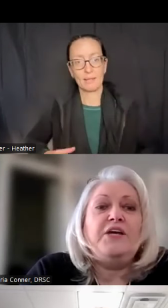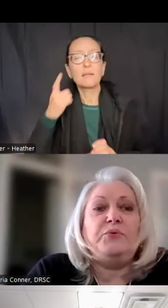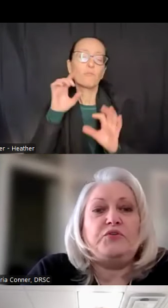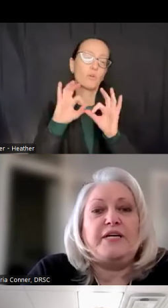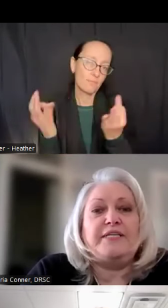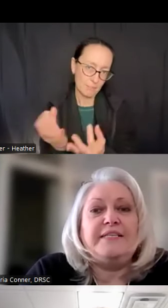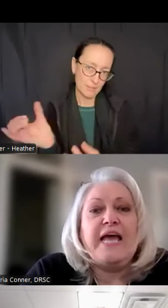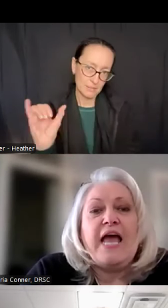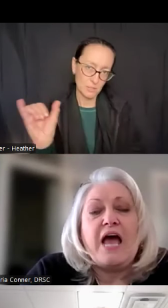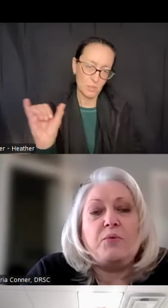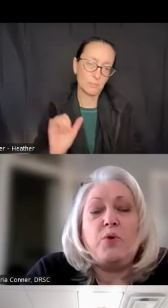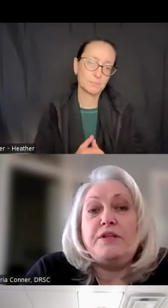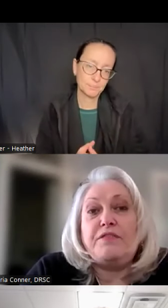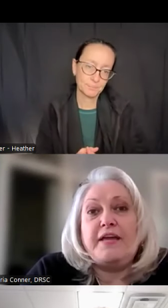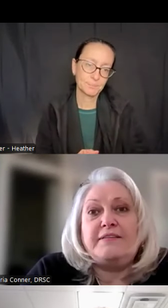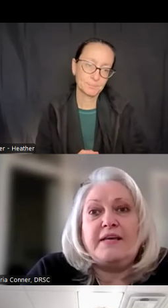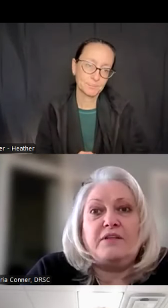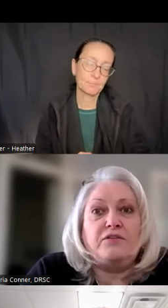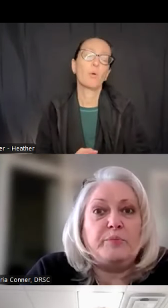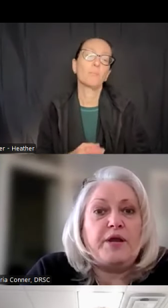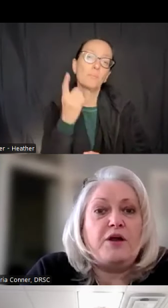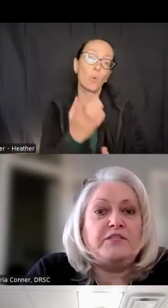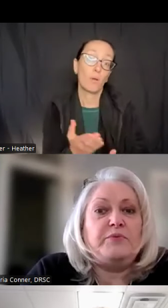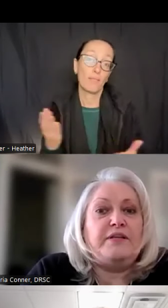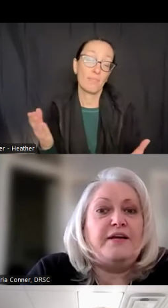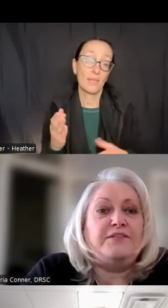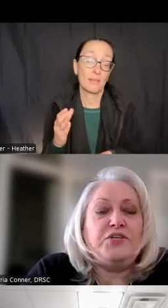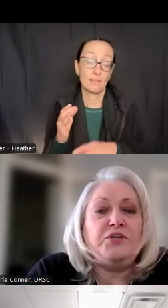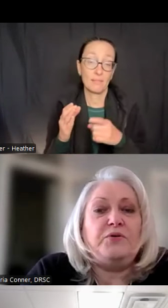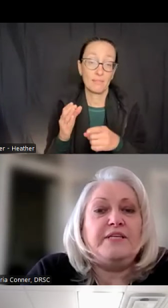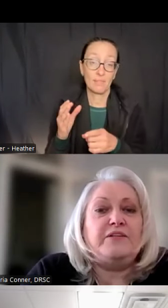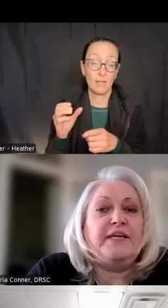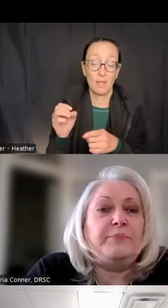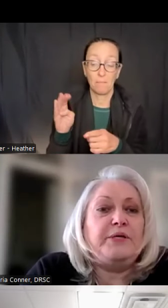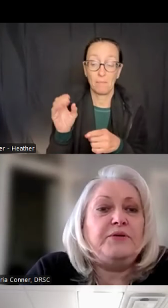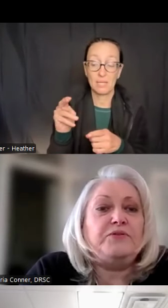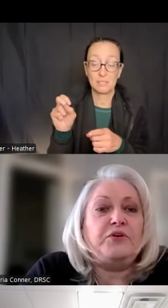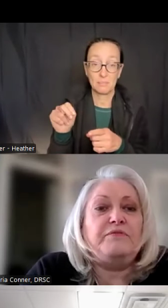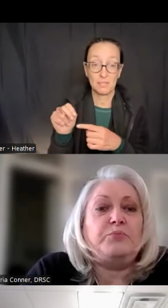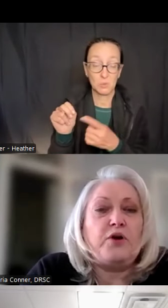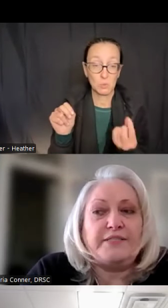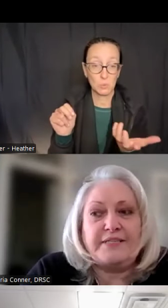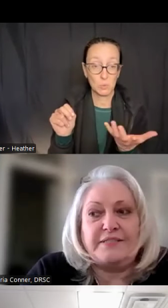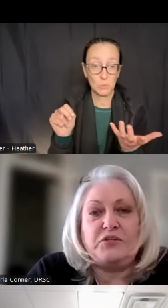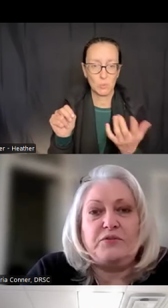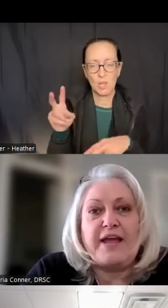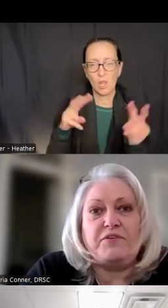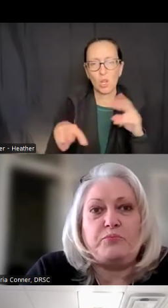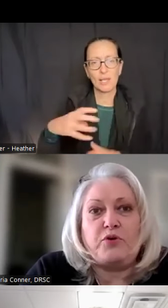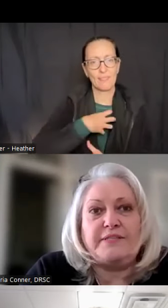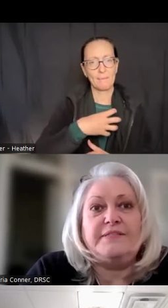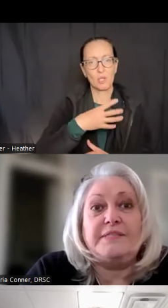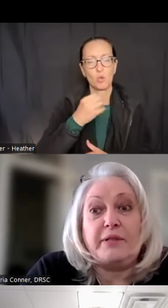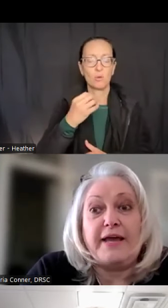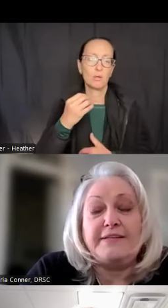members to address. One of the things that the long-term care ombudsman does too is look at appeals and grievance processes. Do they